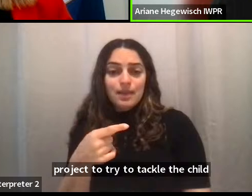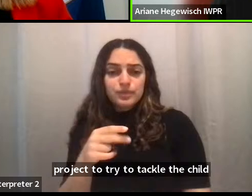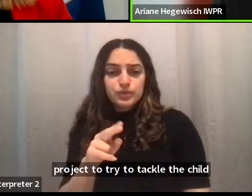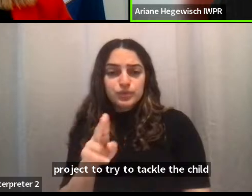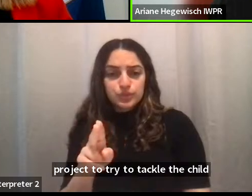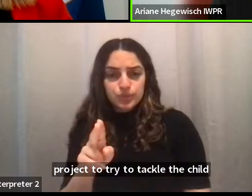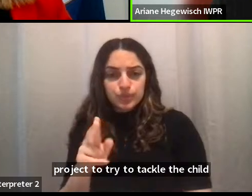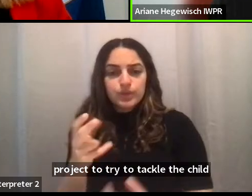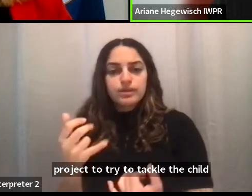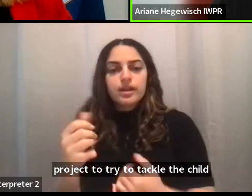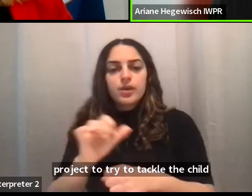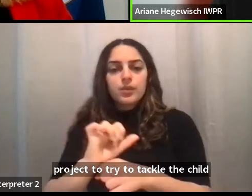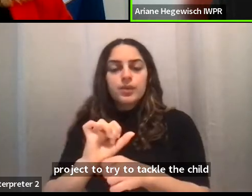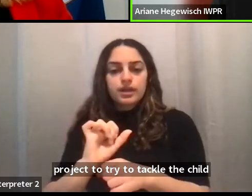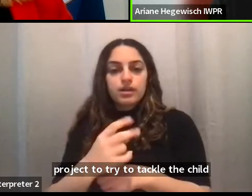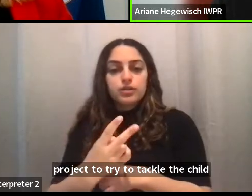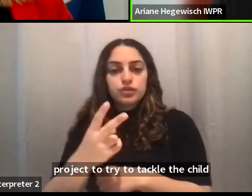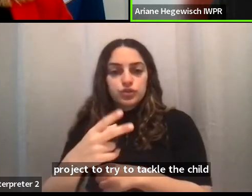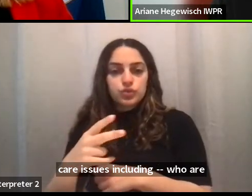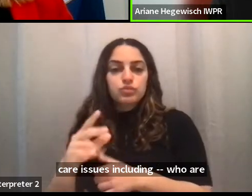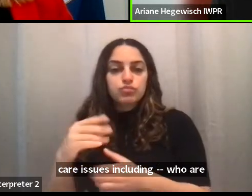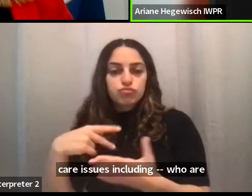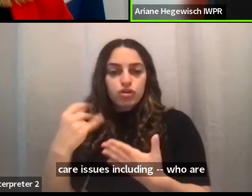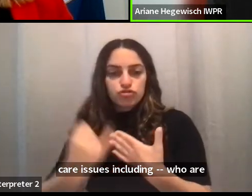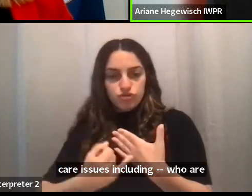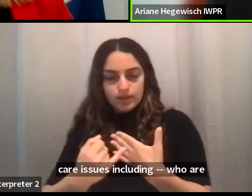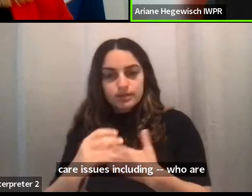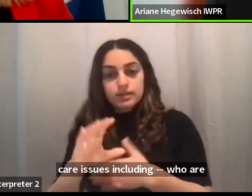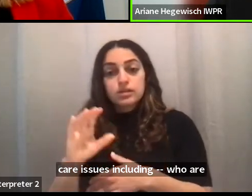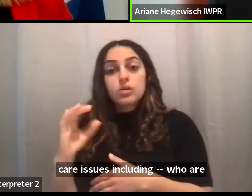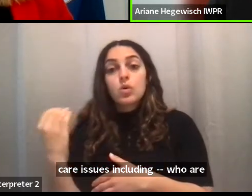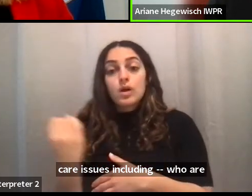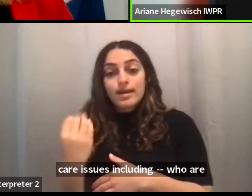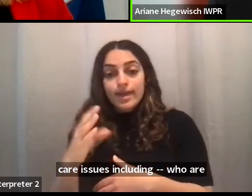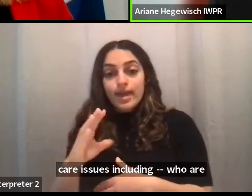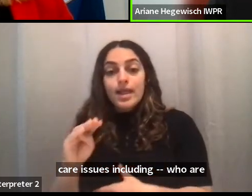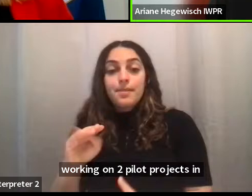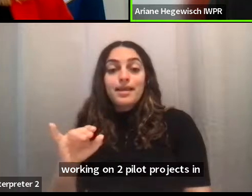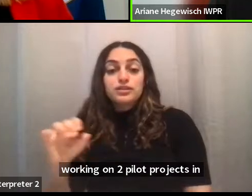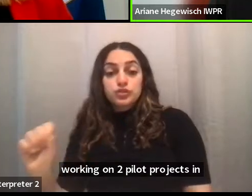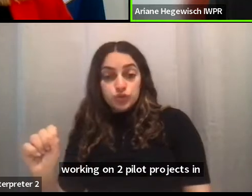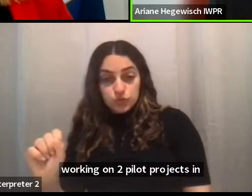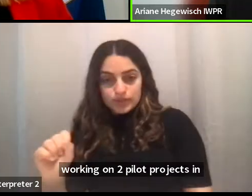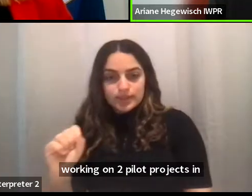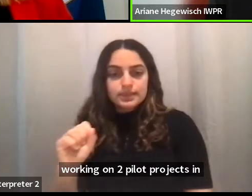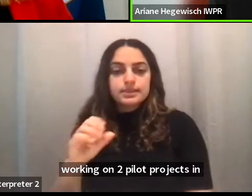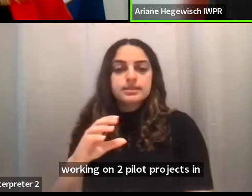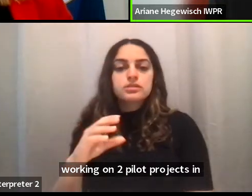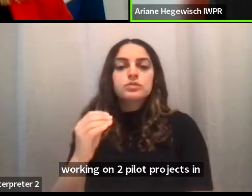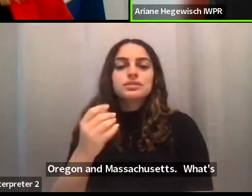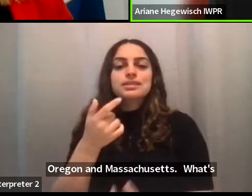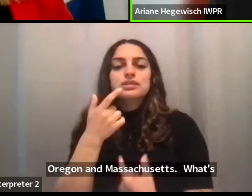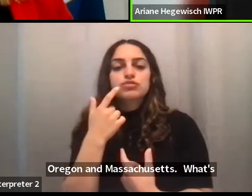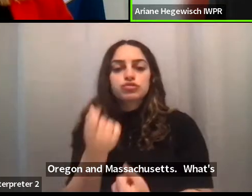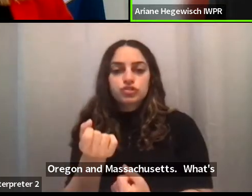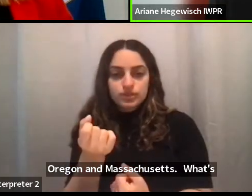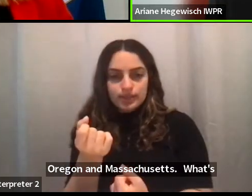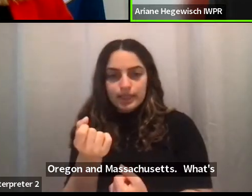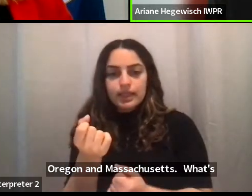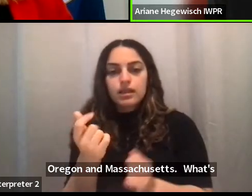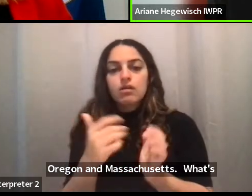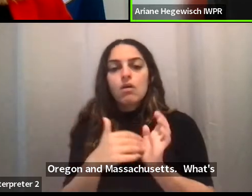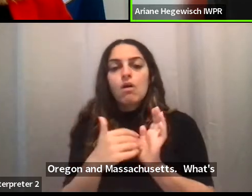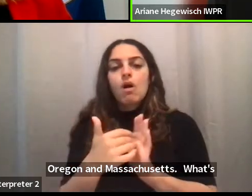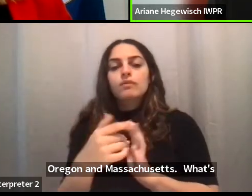pilot projects in oregon and massachusetts and what's really interesting is that often in those projects it